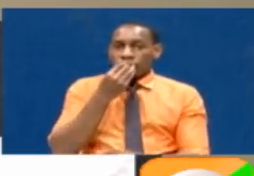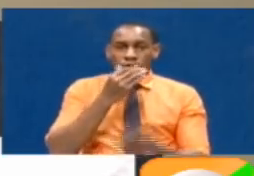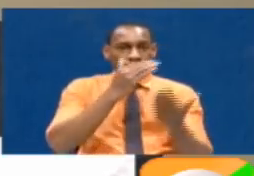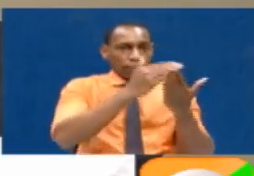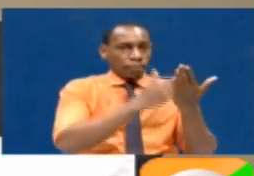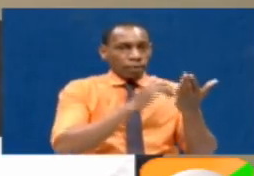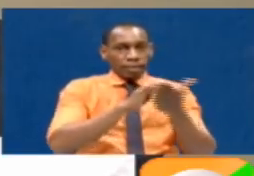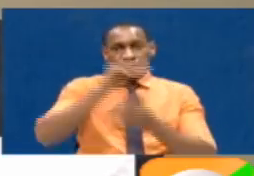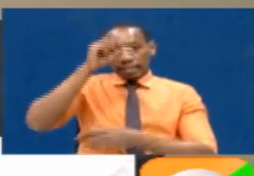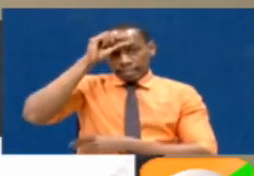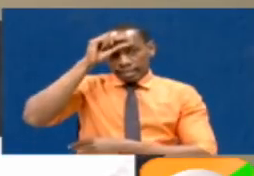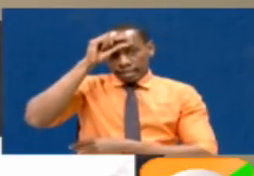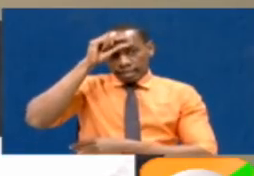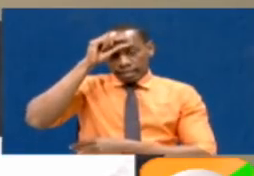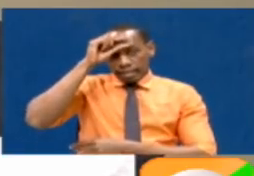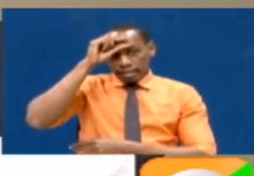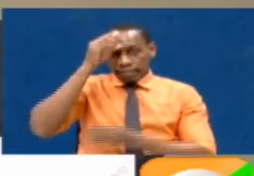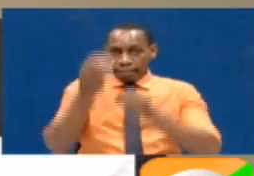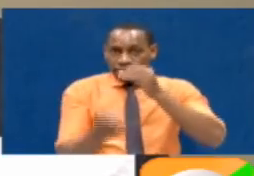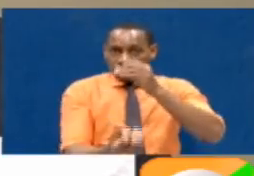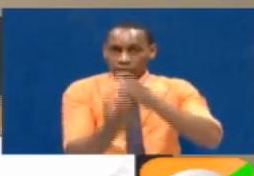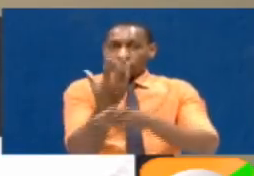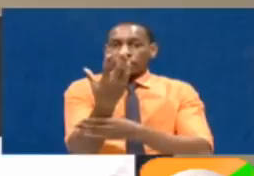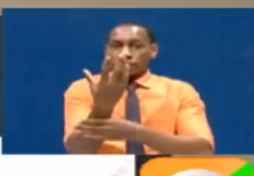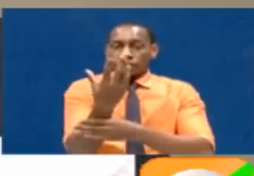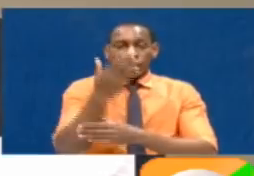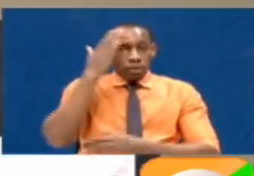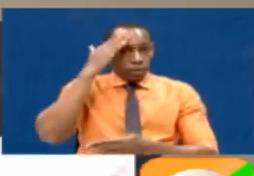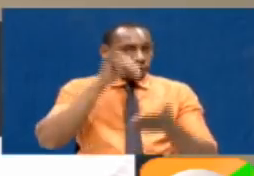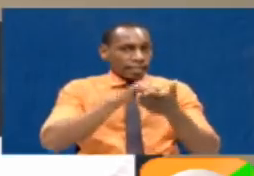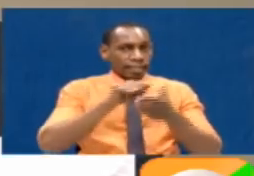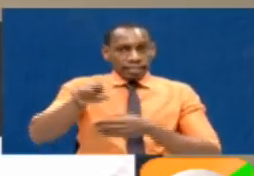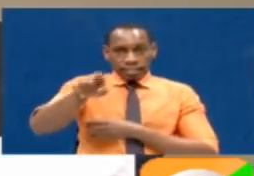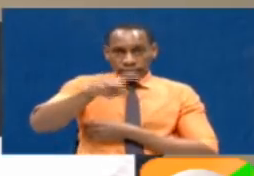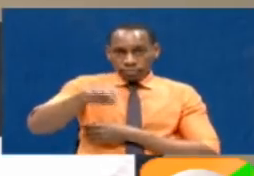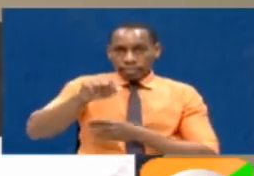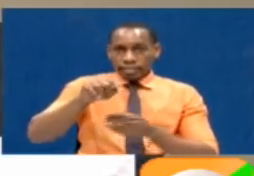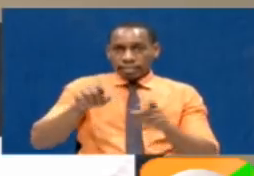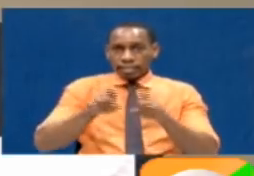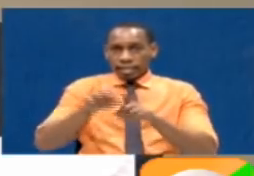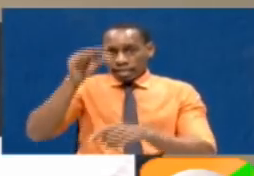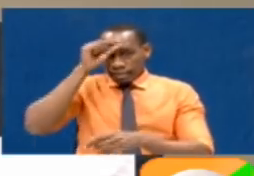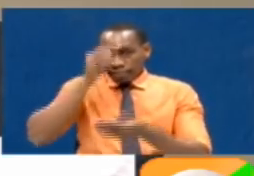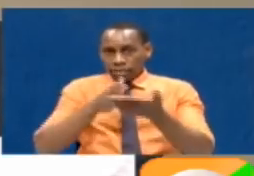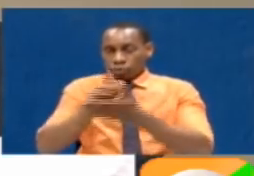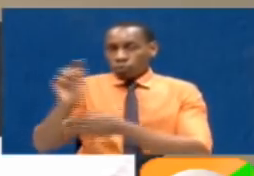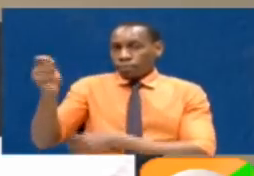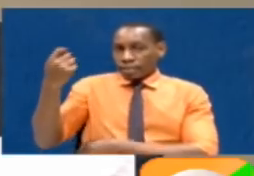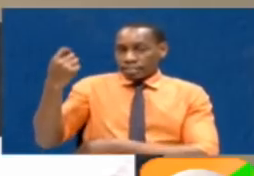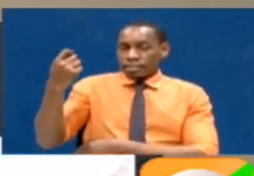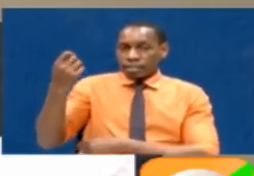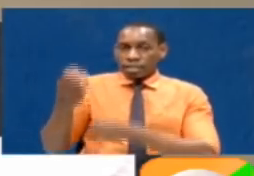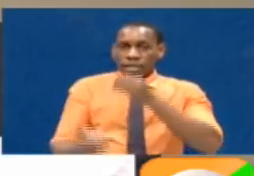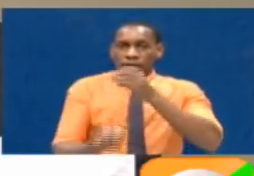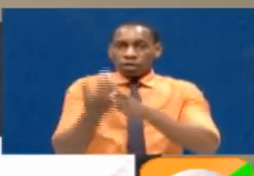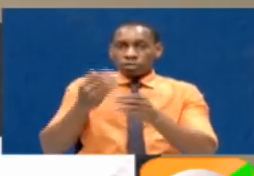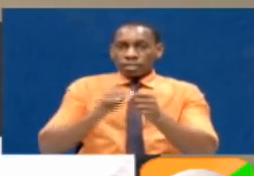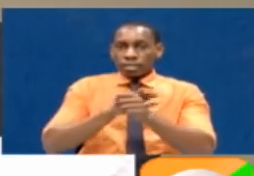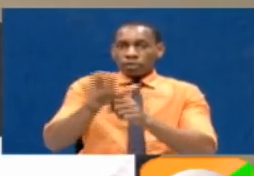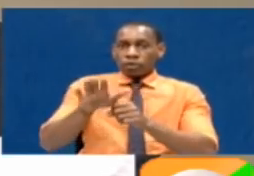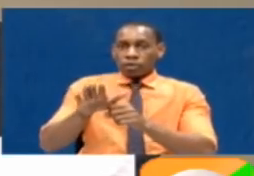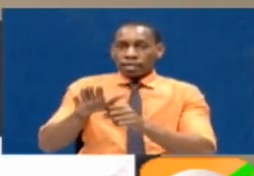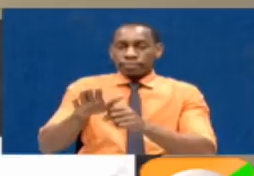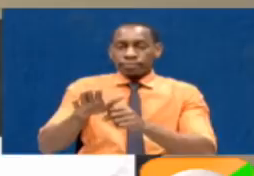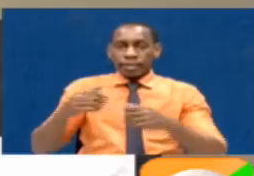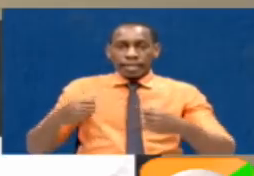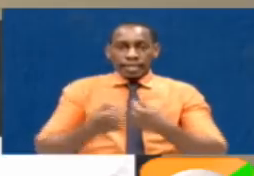initiative that the government has come up with. You know that the government, through the president, has set up the COVID